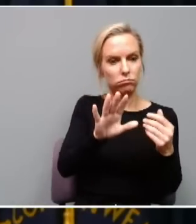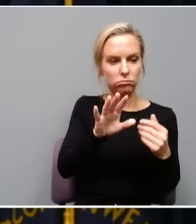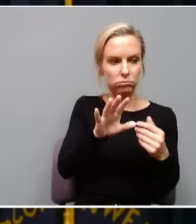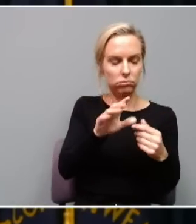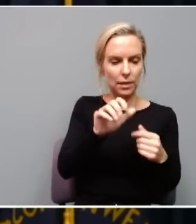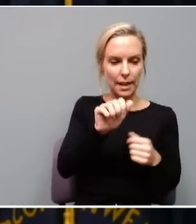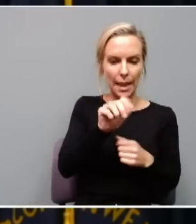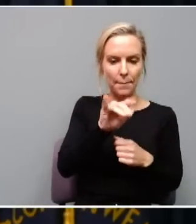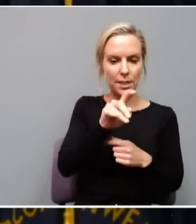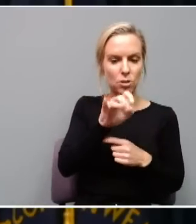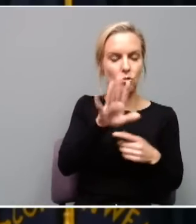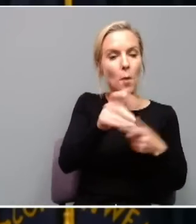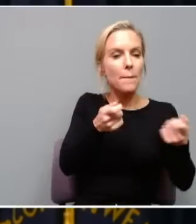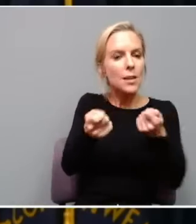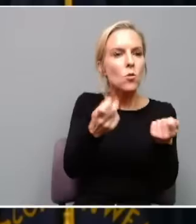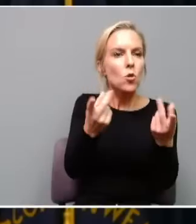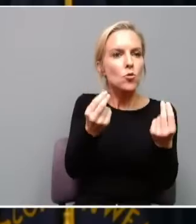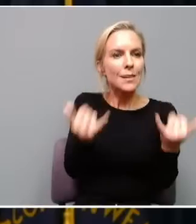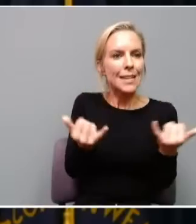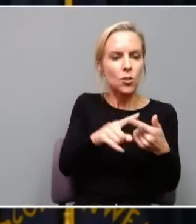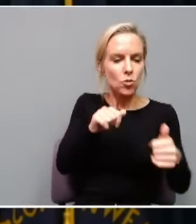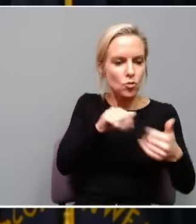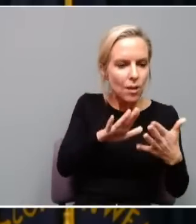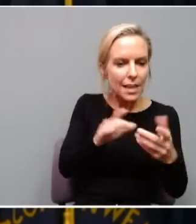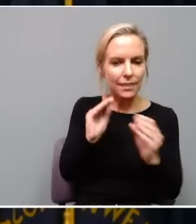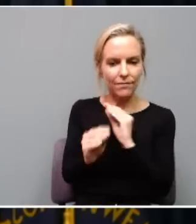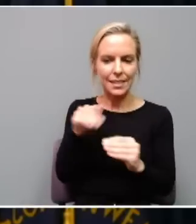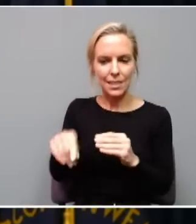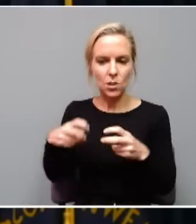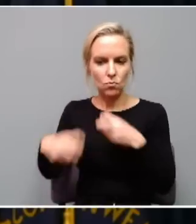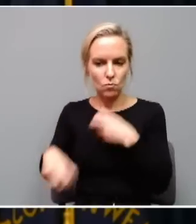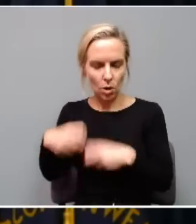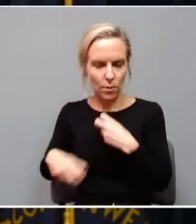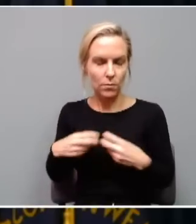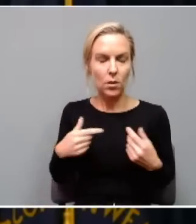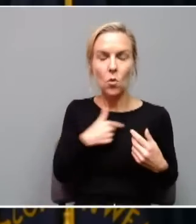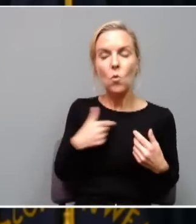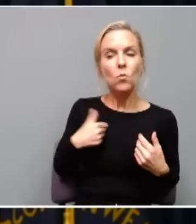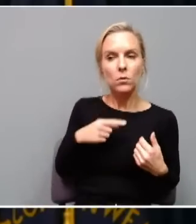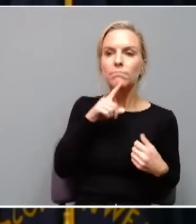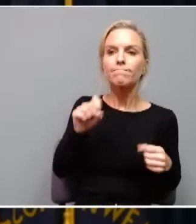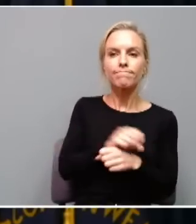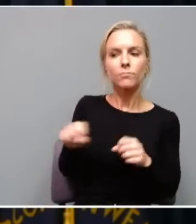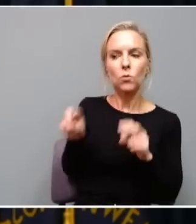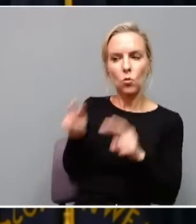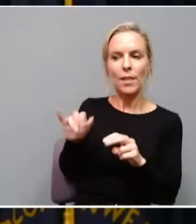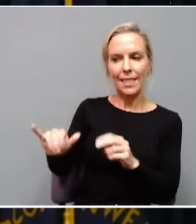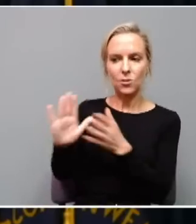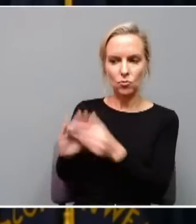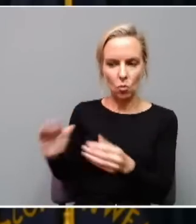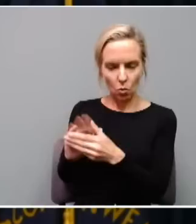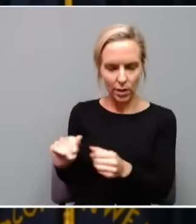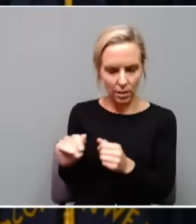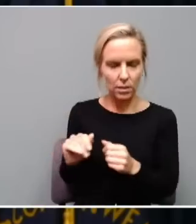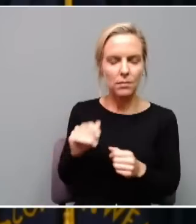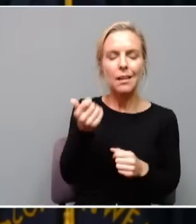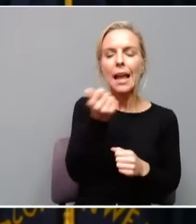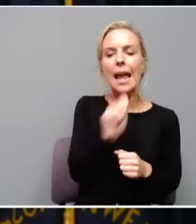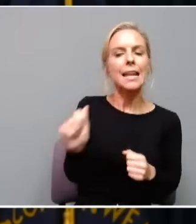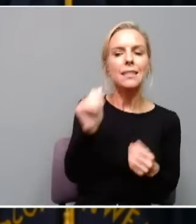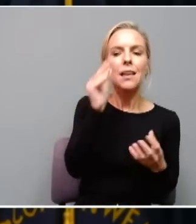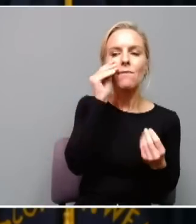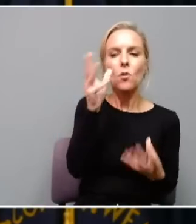Thanks. Well, we're certainly looking at that story, but also any of the information